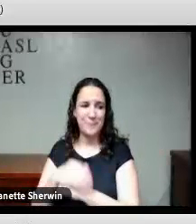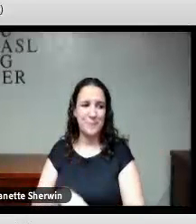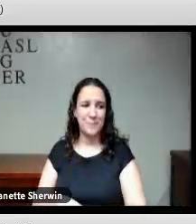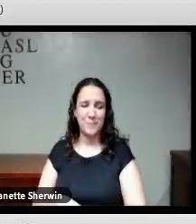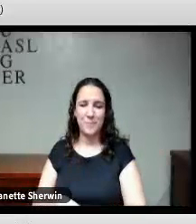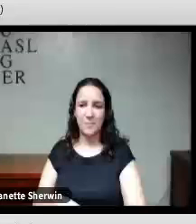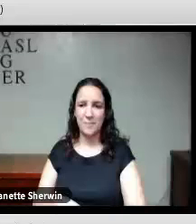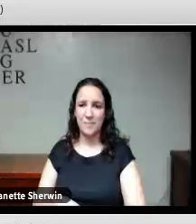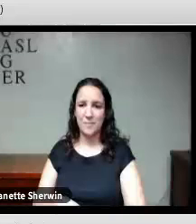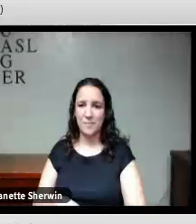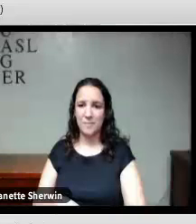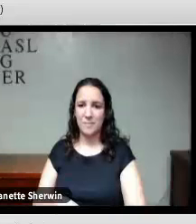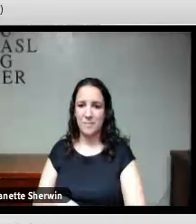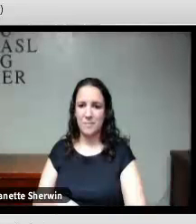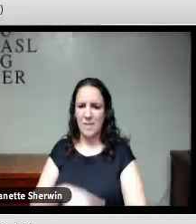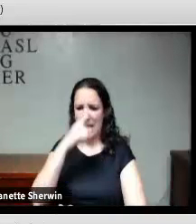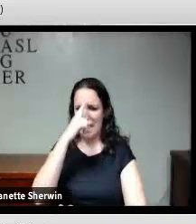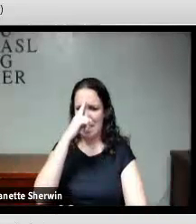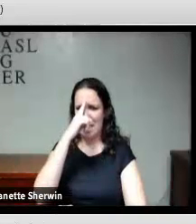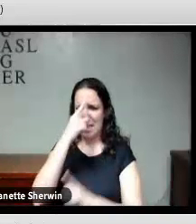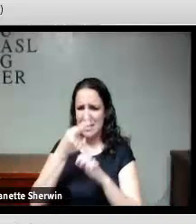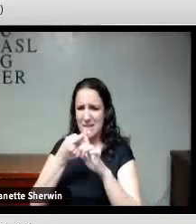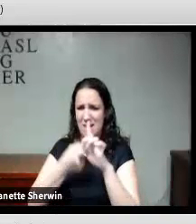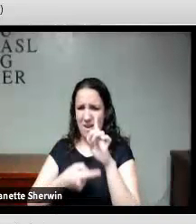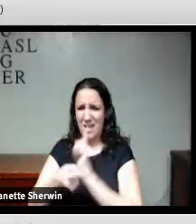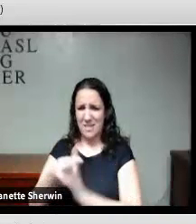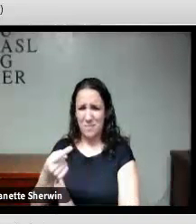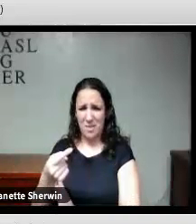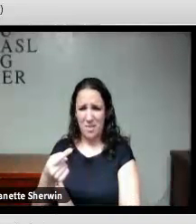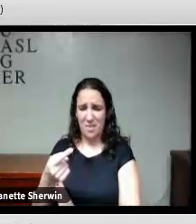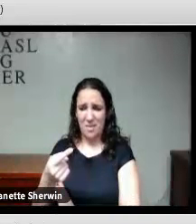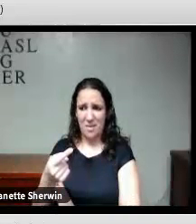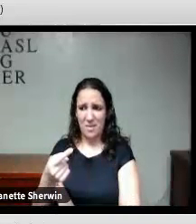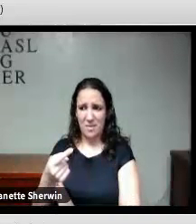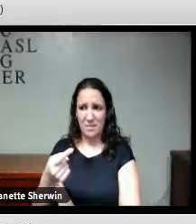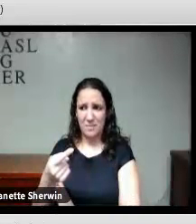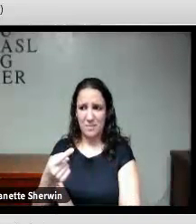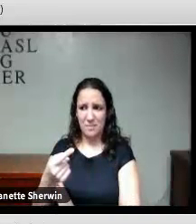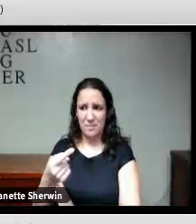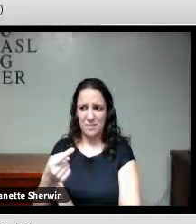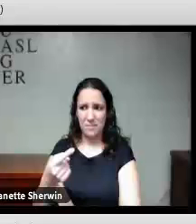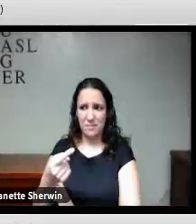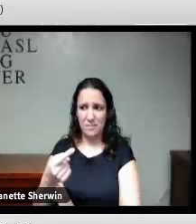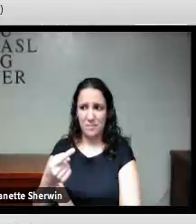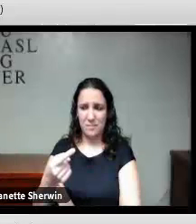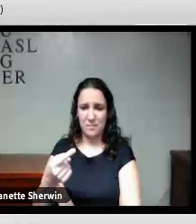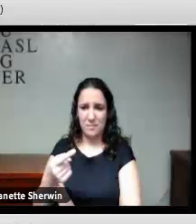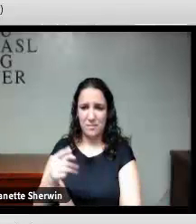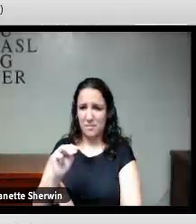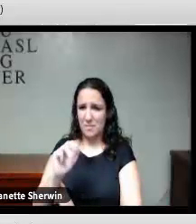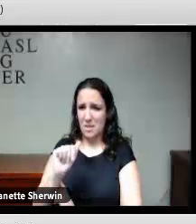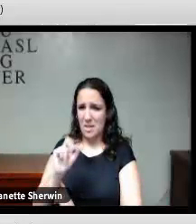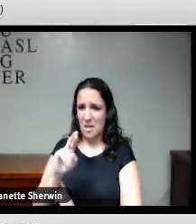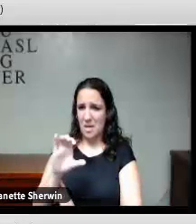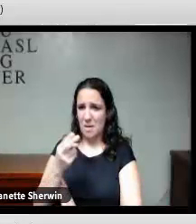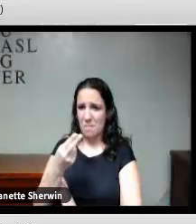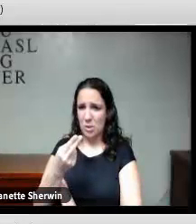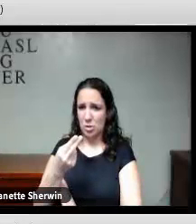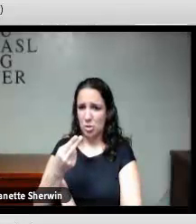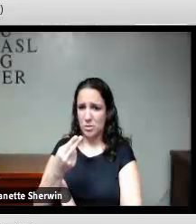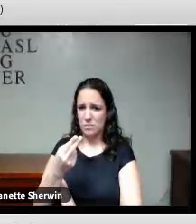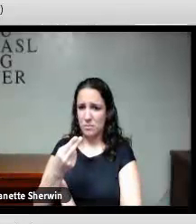I believe it's next month. Am I right, Aaron? Coming up in March, the O of